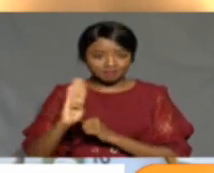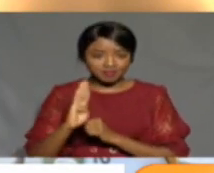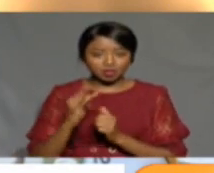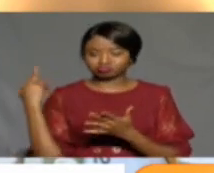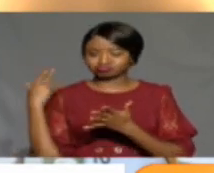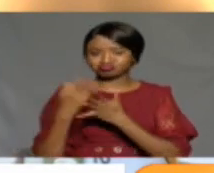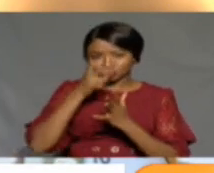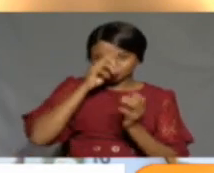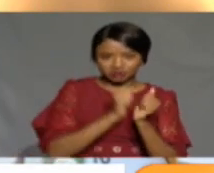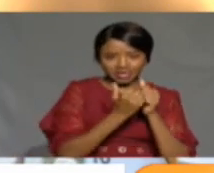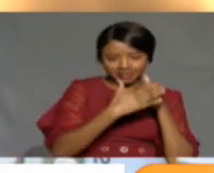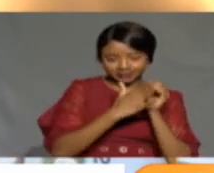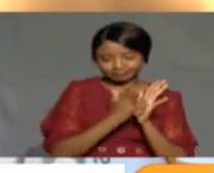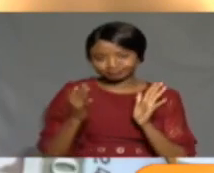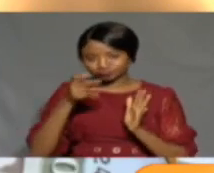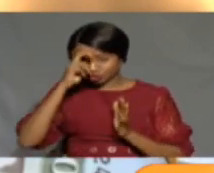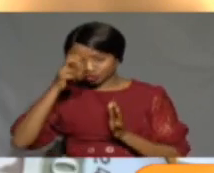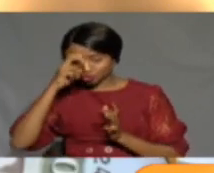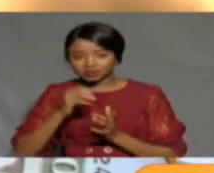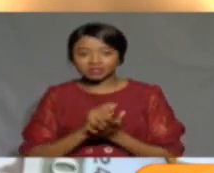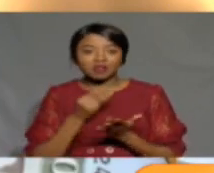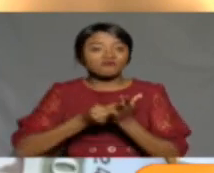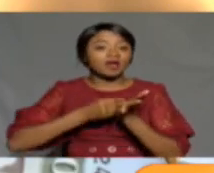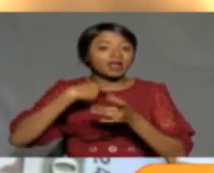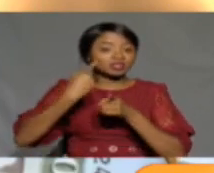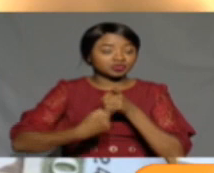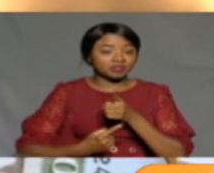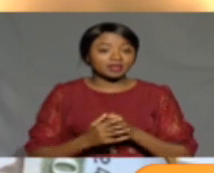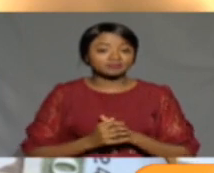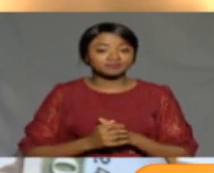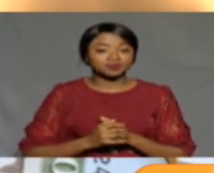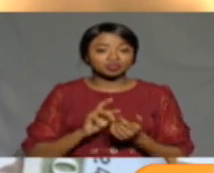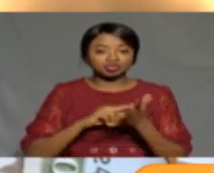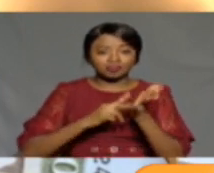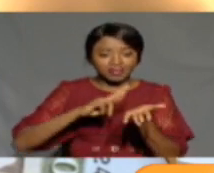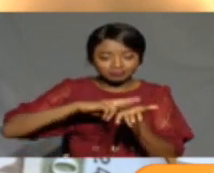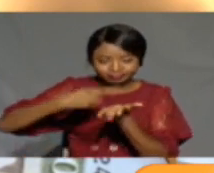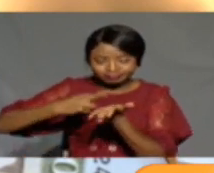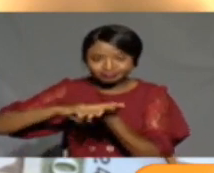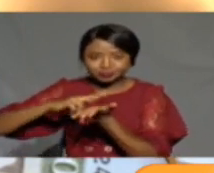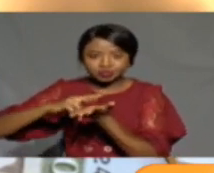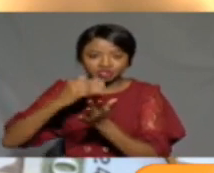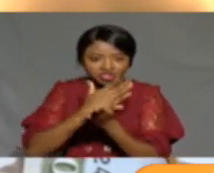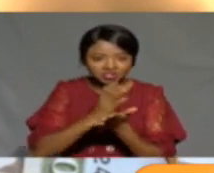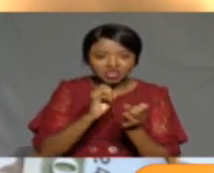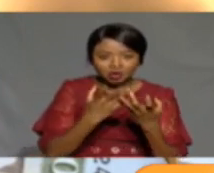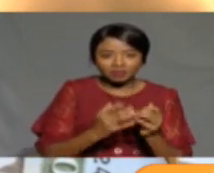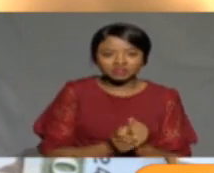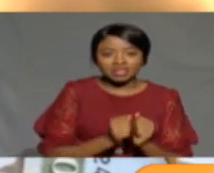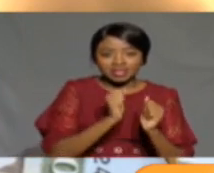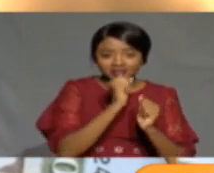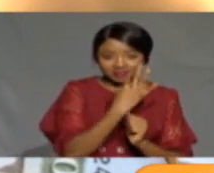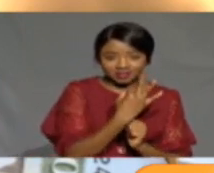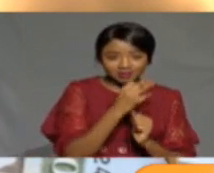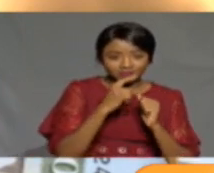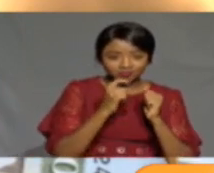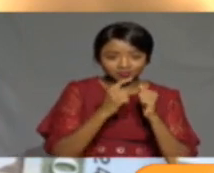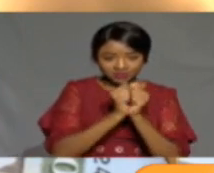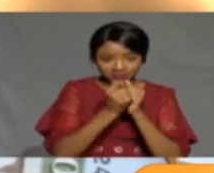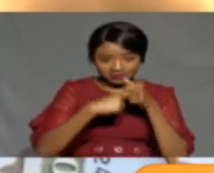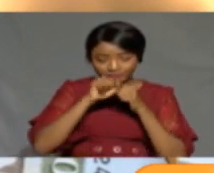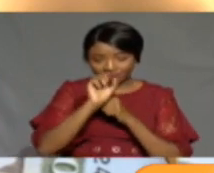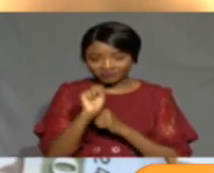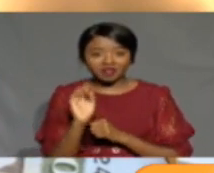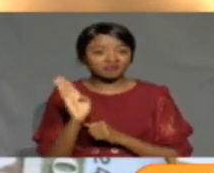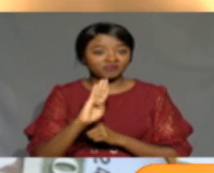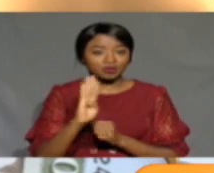2019-2020 financial year. This includes a shareable revenue of 316.5 billion shillings, which is 30.5% of the